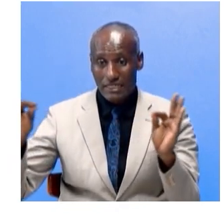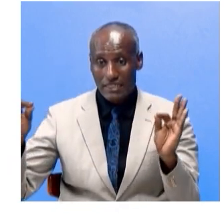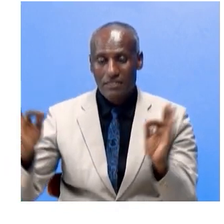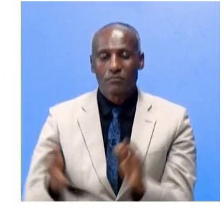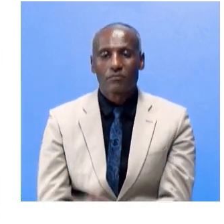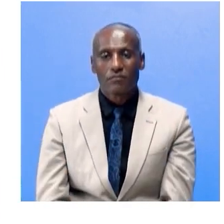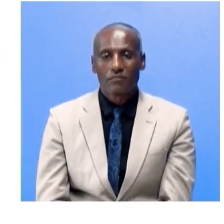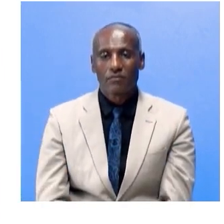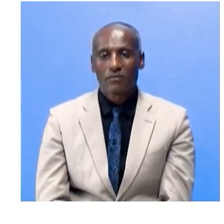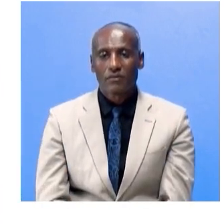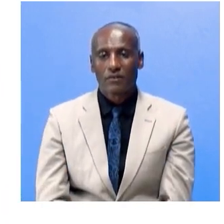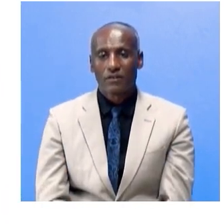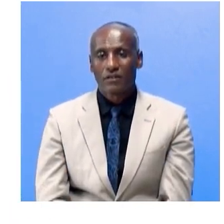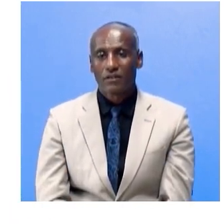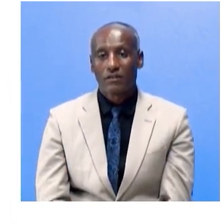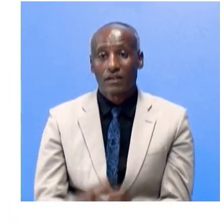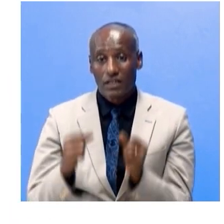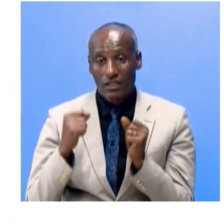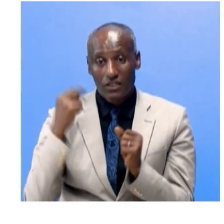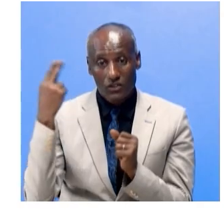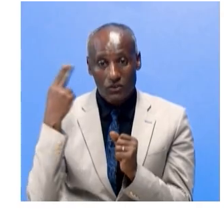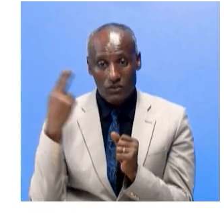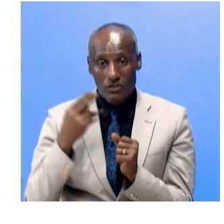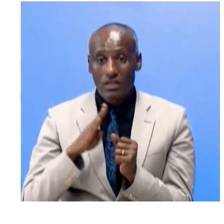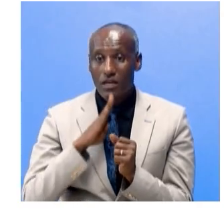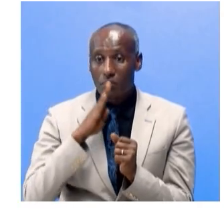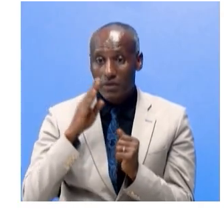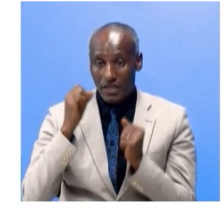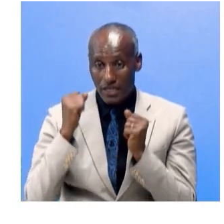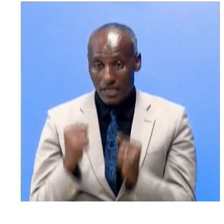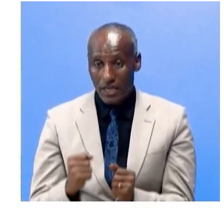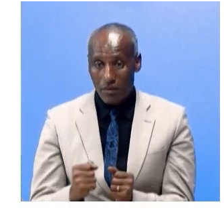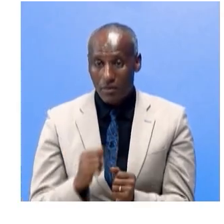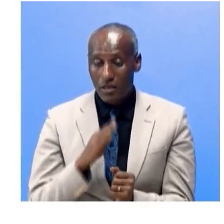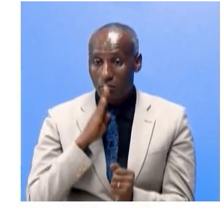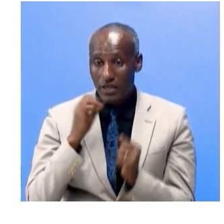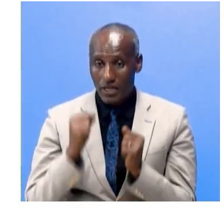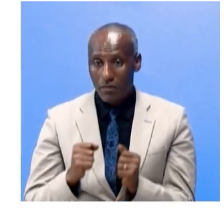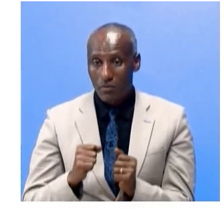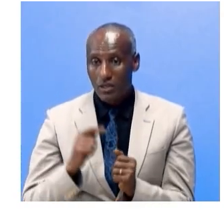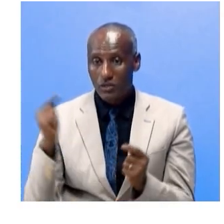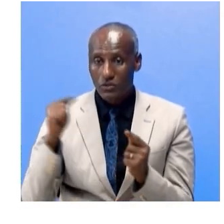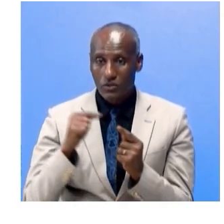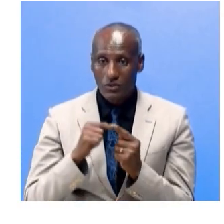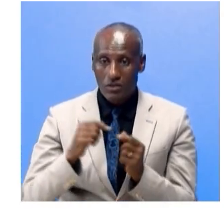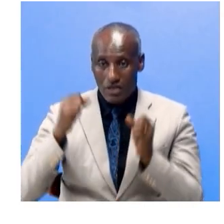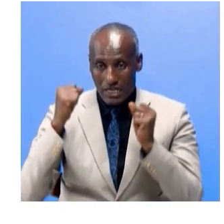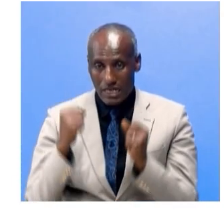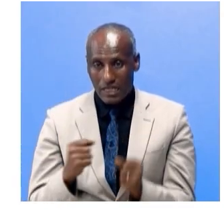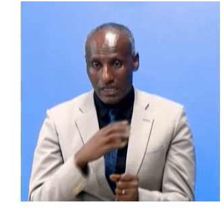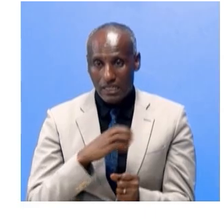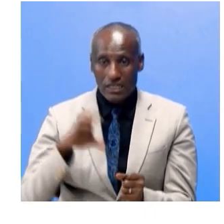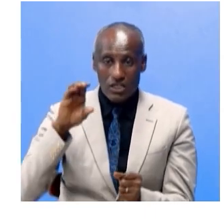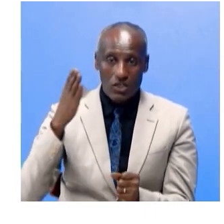activities. And also you can use be able to, can, and could. Is it